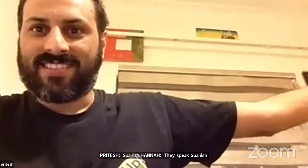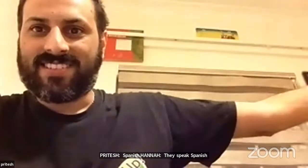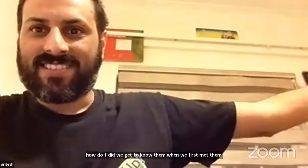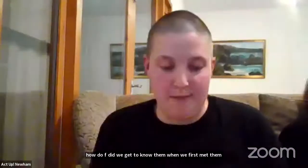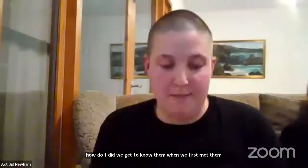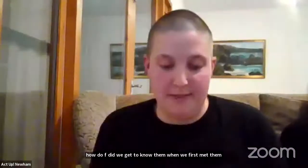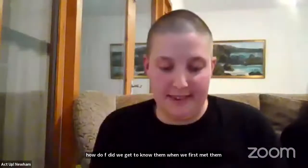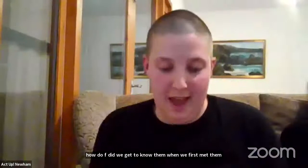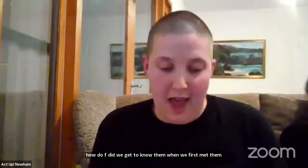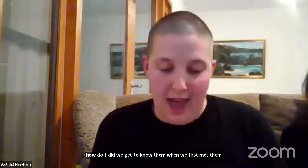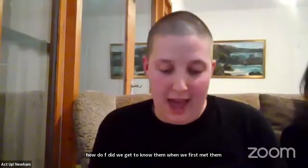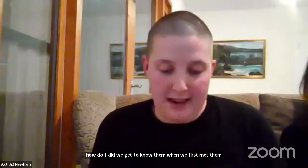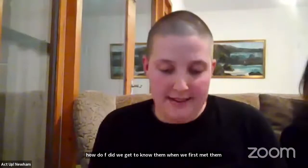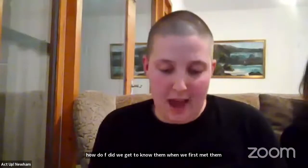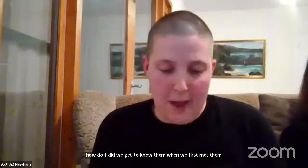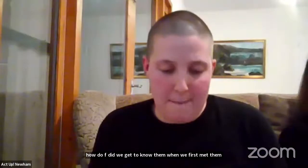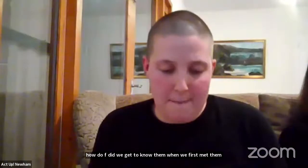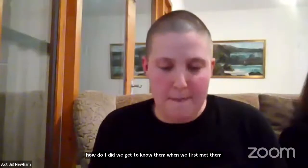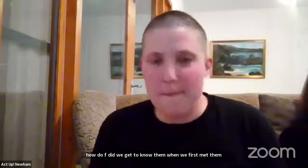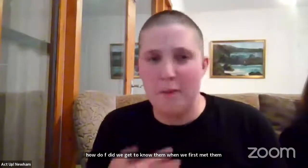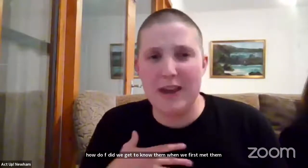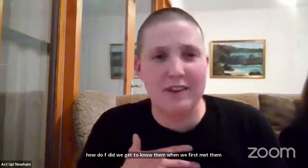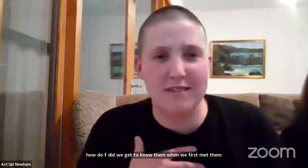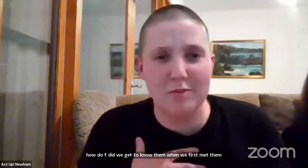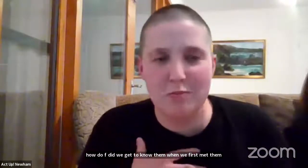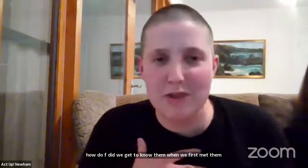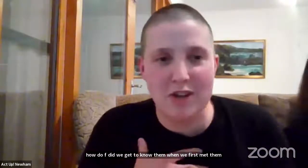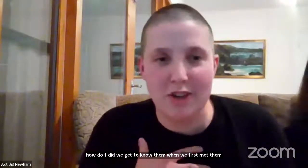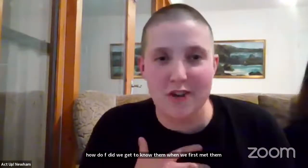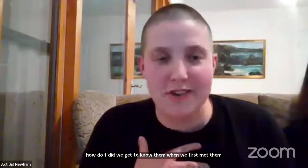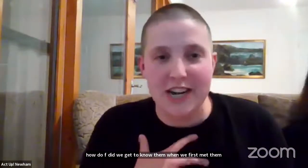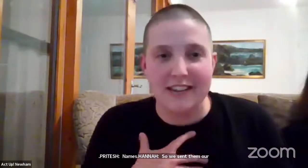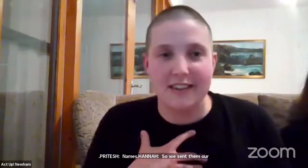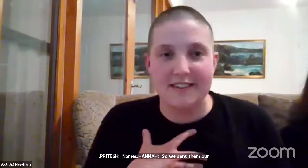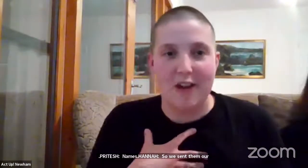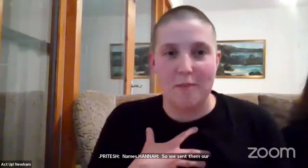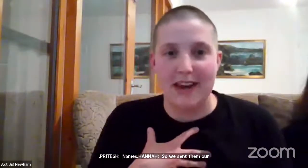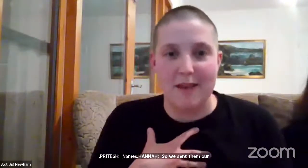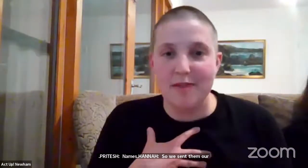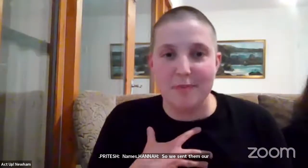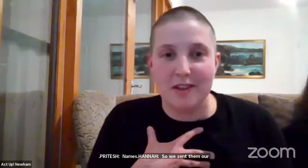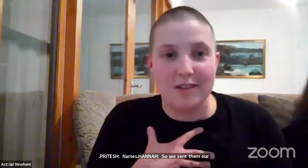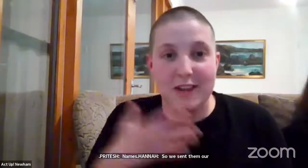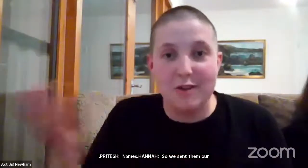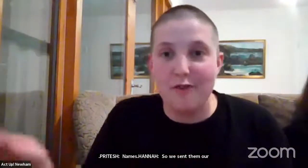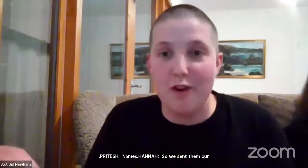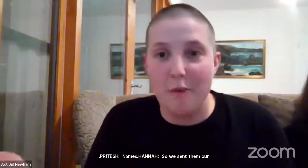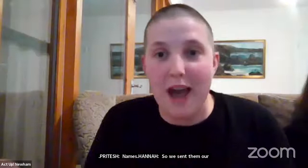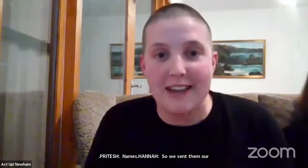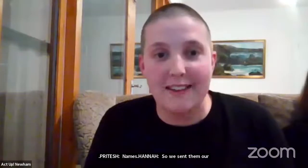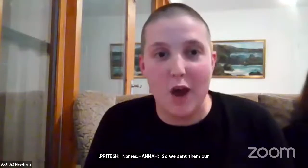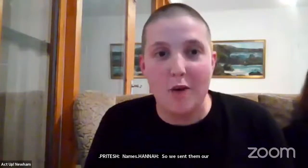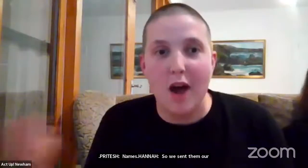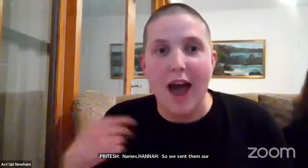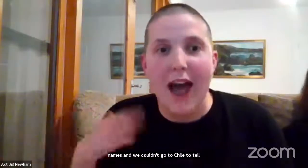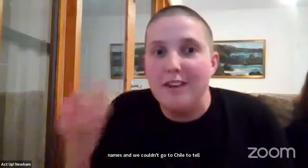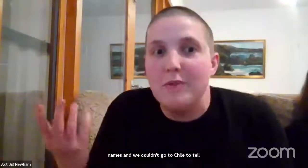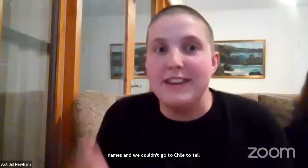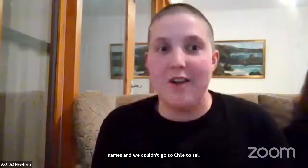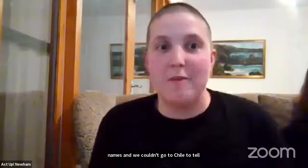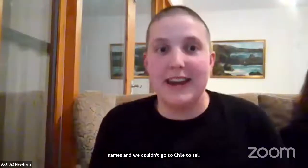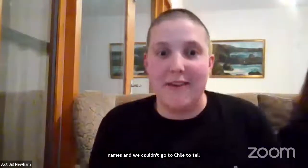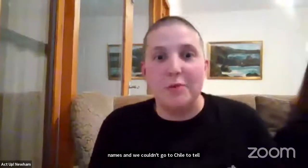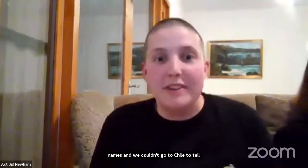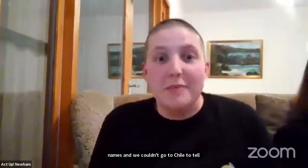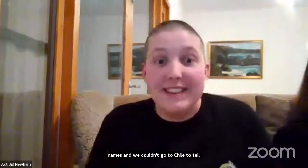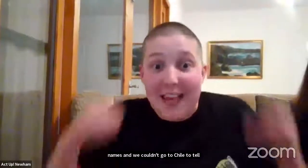we sent them our names, and but we couldn't go to Chile to tell them our names because they're too far away. So how did